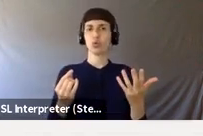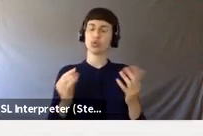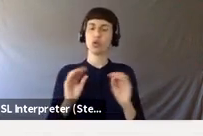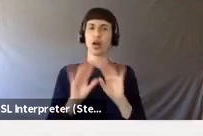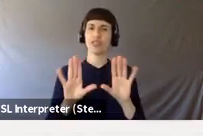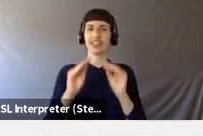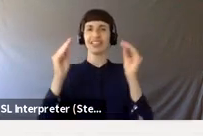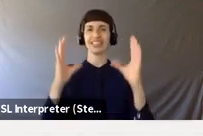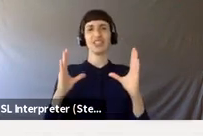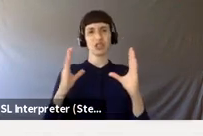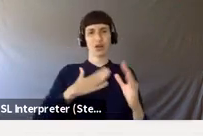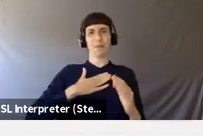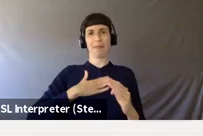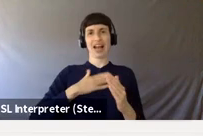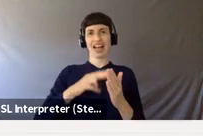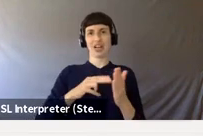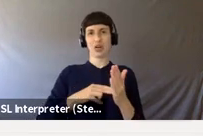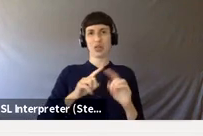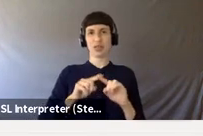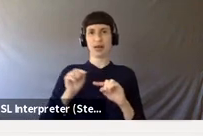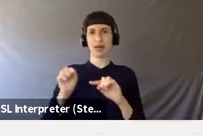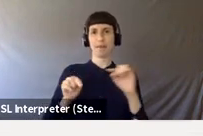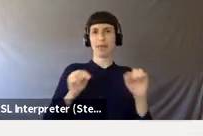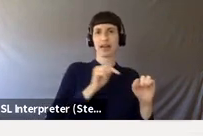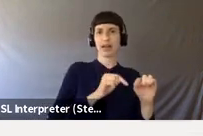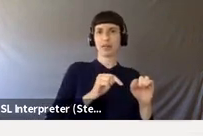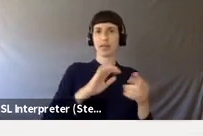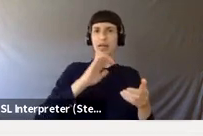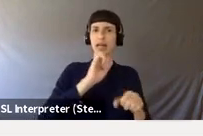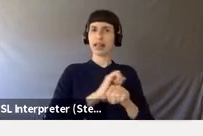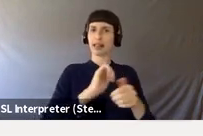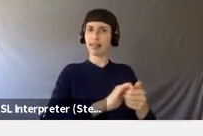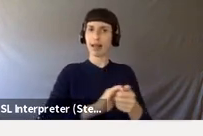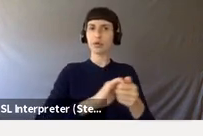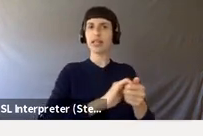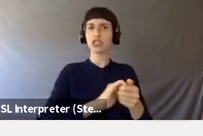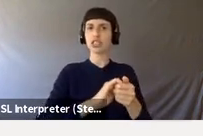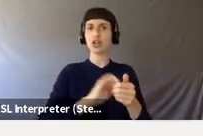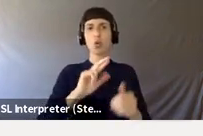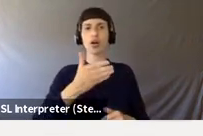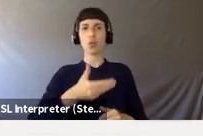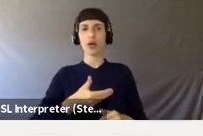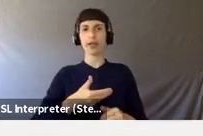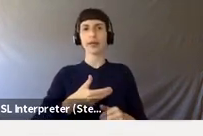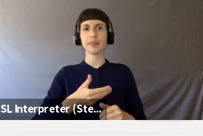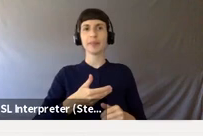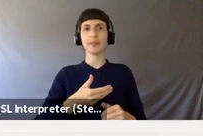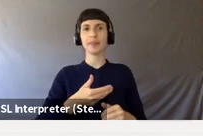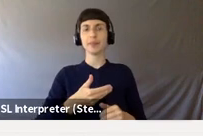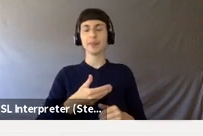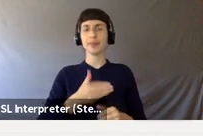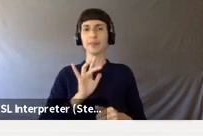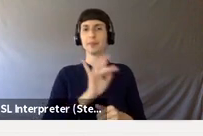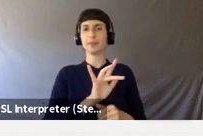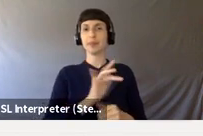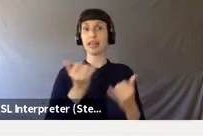so these would be my notes. But if I was back up in that collaboration space or in the welcome, this is where I can give students